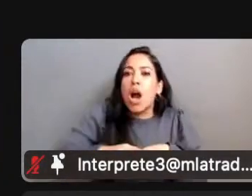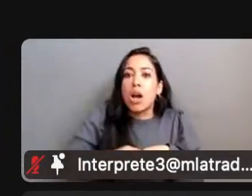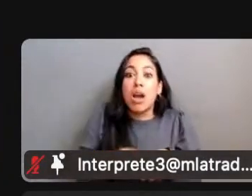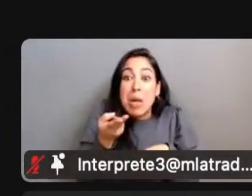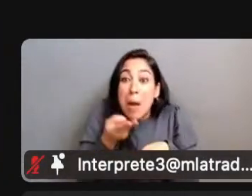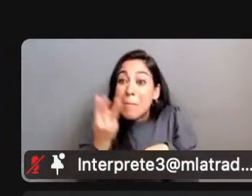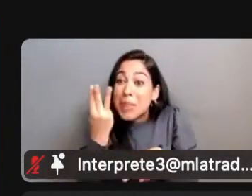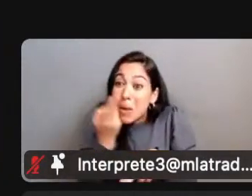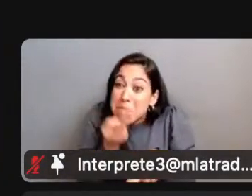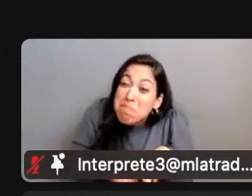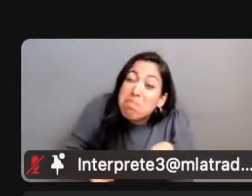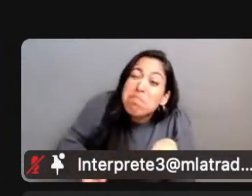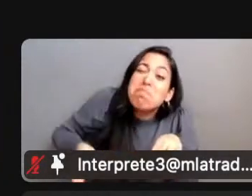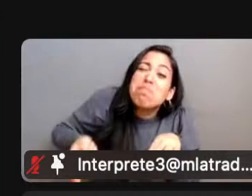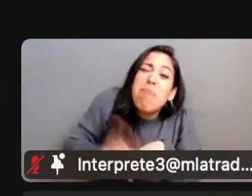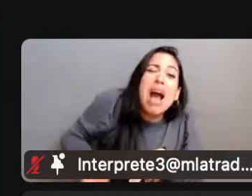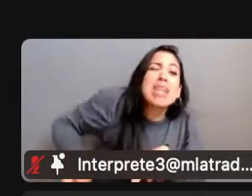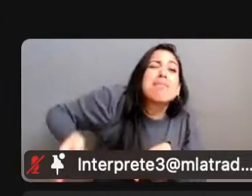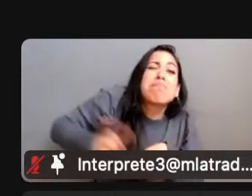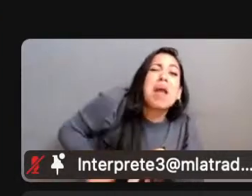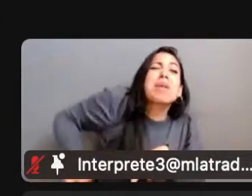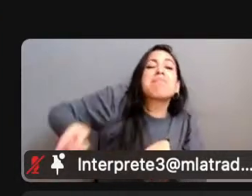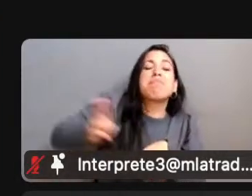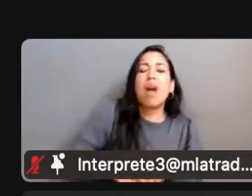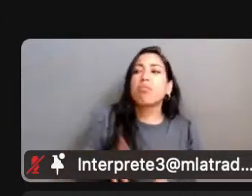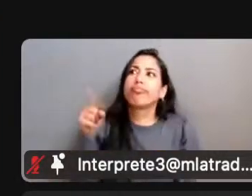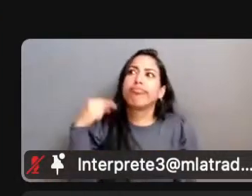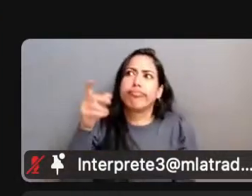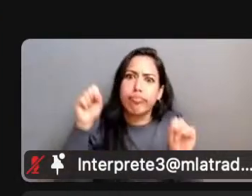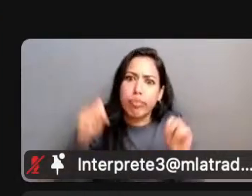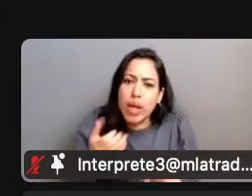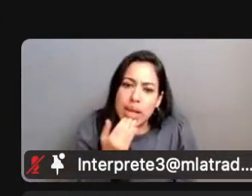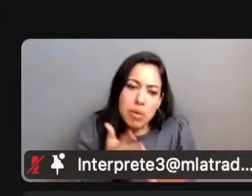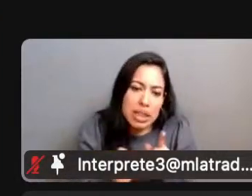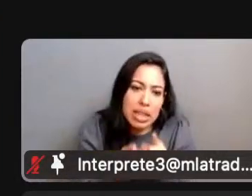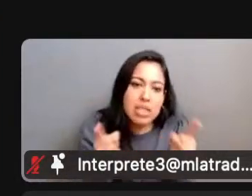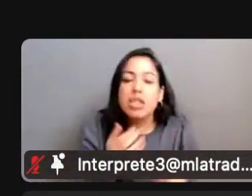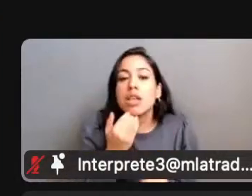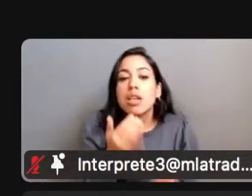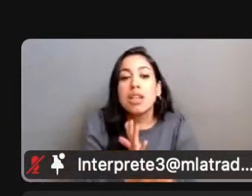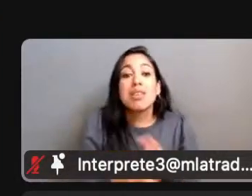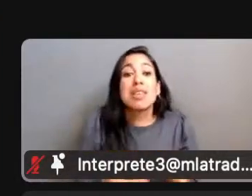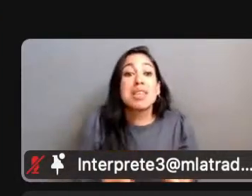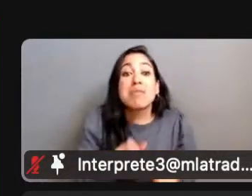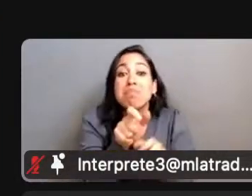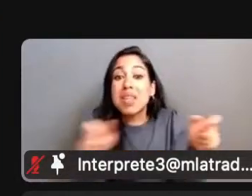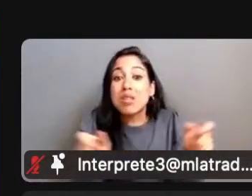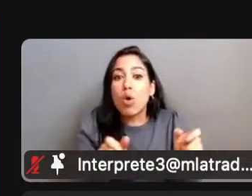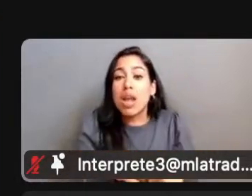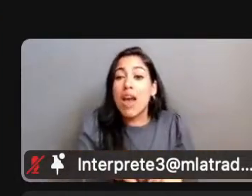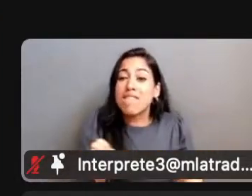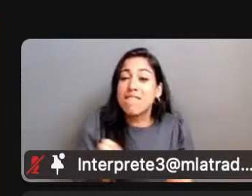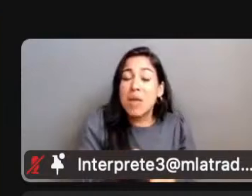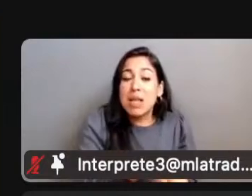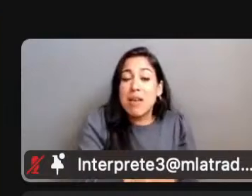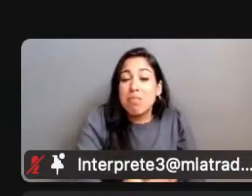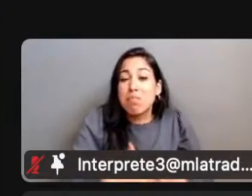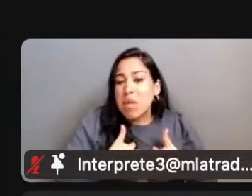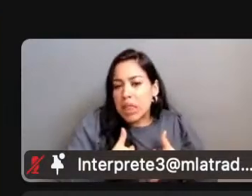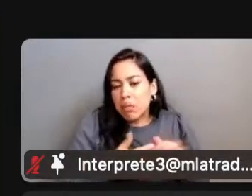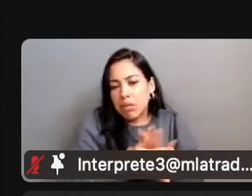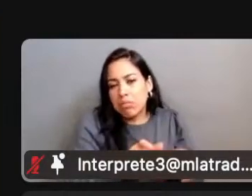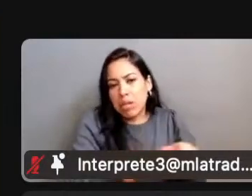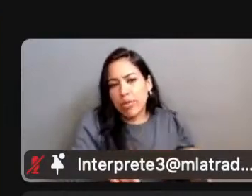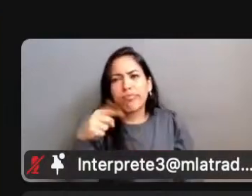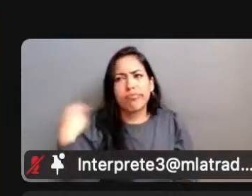even triplicated. It can be generalized to say that most of the victims, and